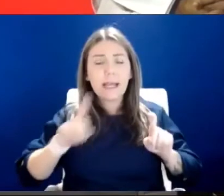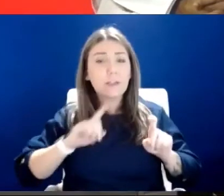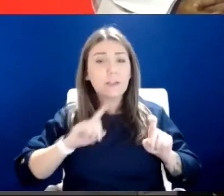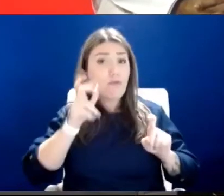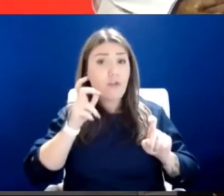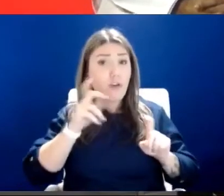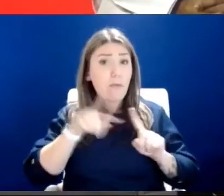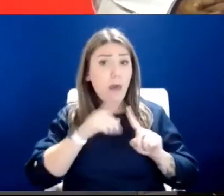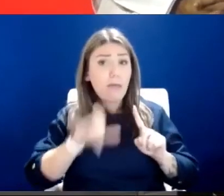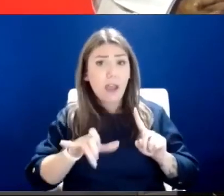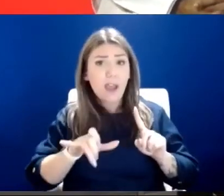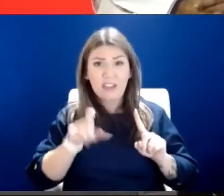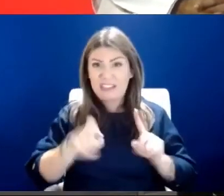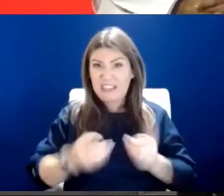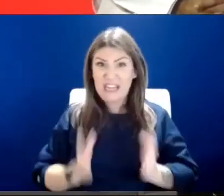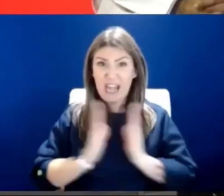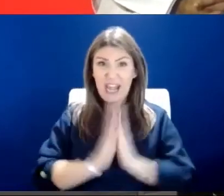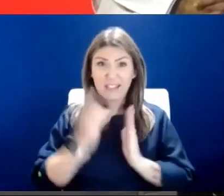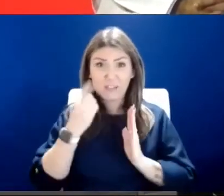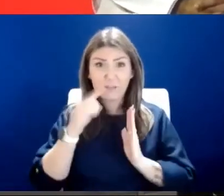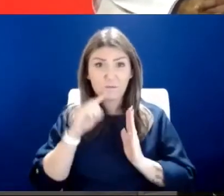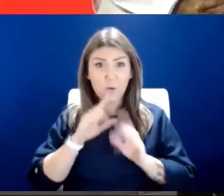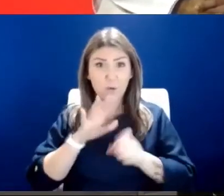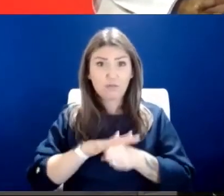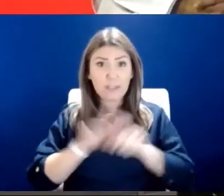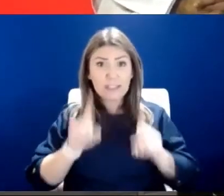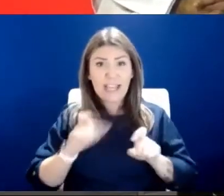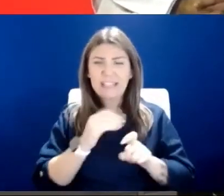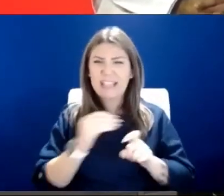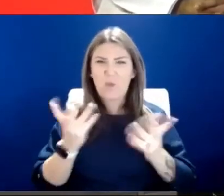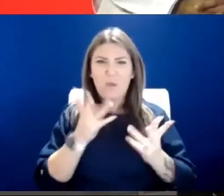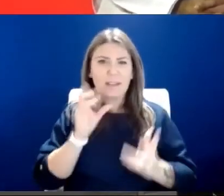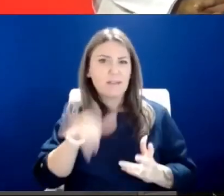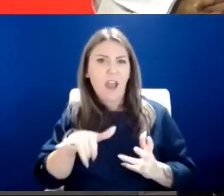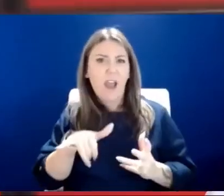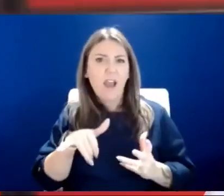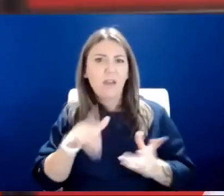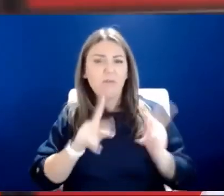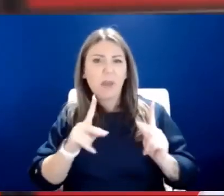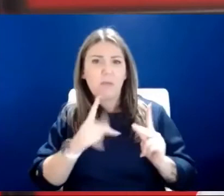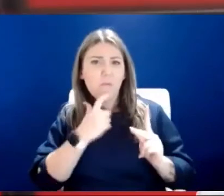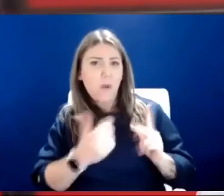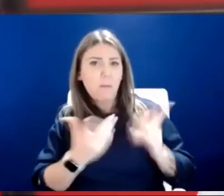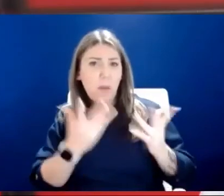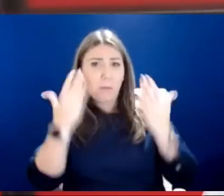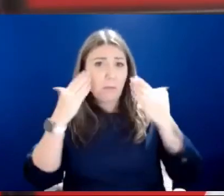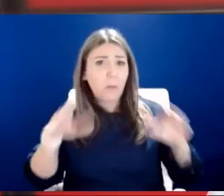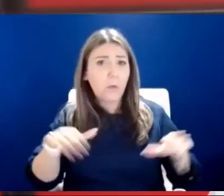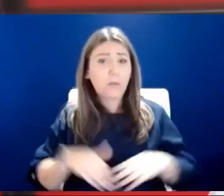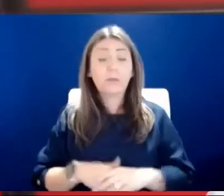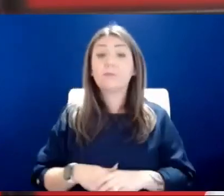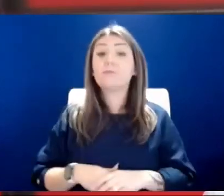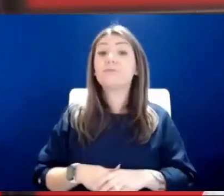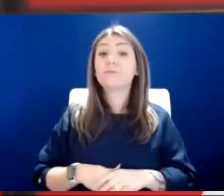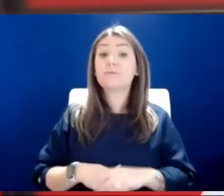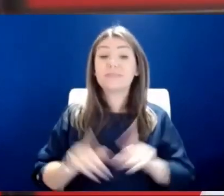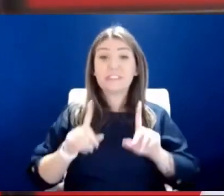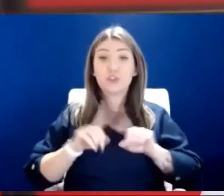should ask for a stress test. And what is a stress test for people watching who've never had one? There are different kind of stress tests. One